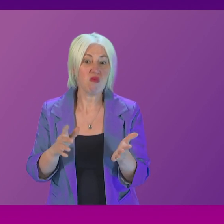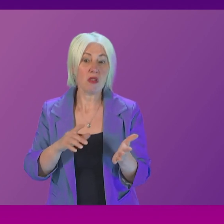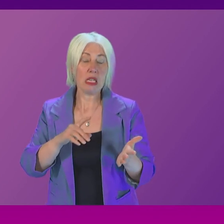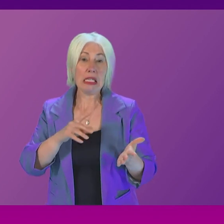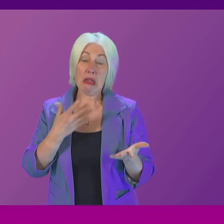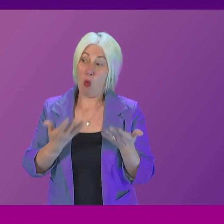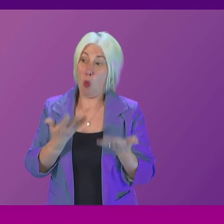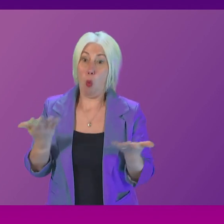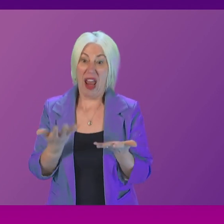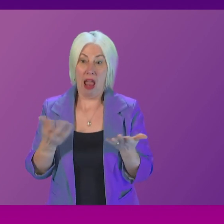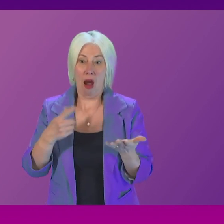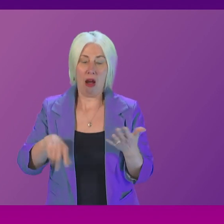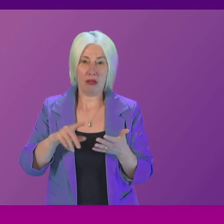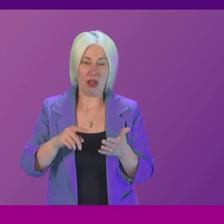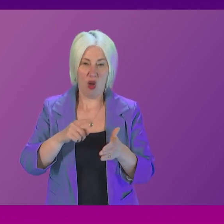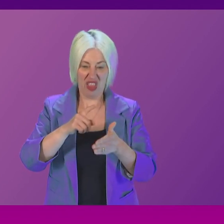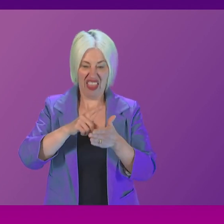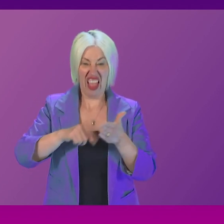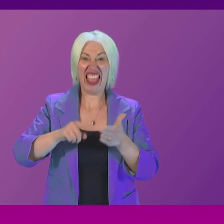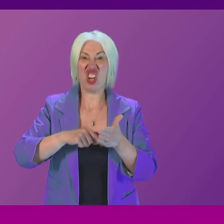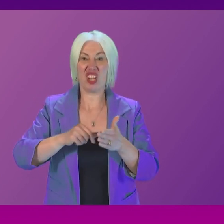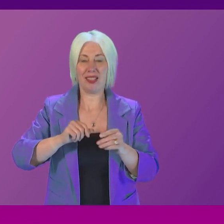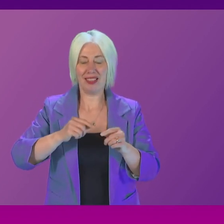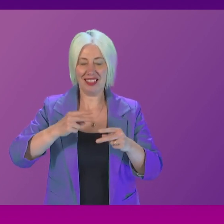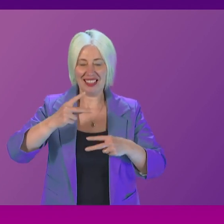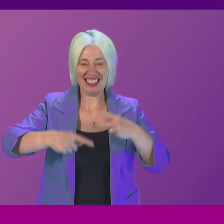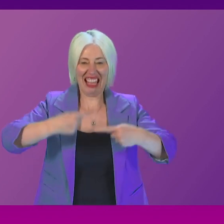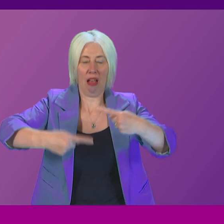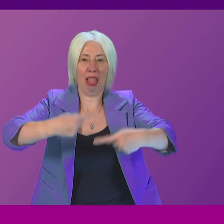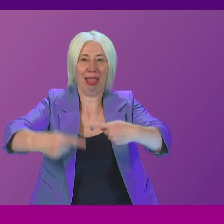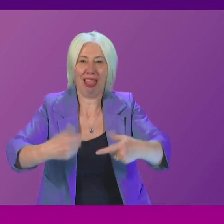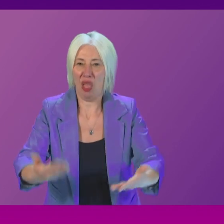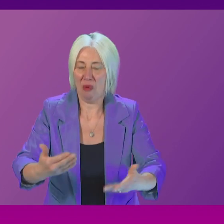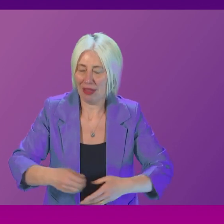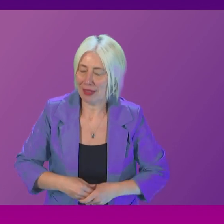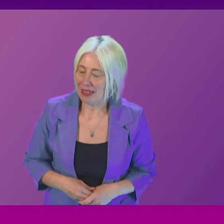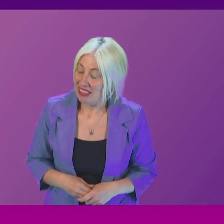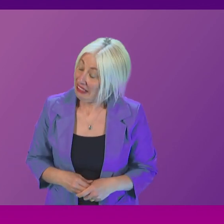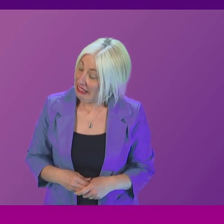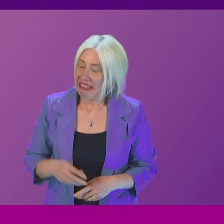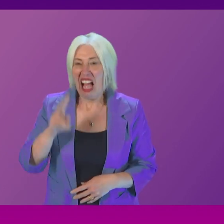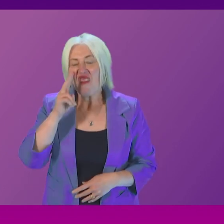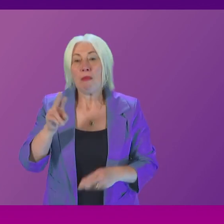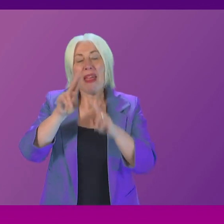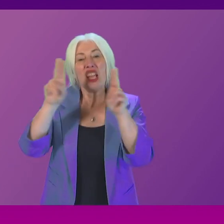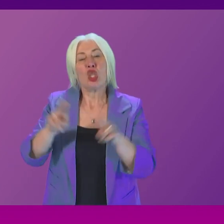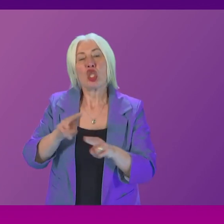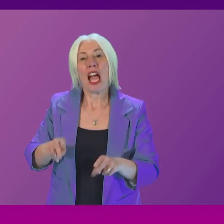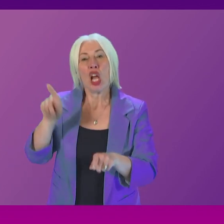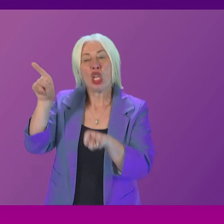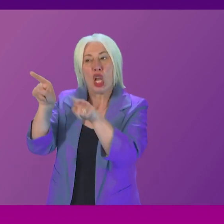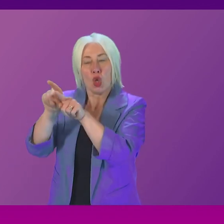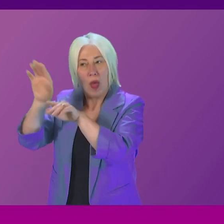depending on where we are in the election cycle. I've often seen in international examples as well as